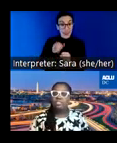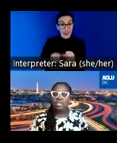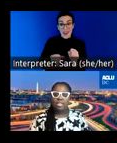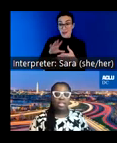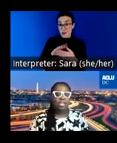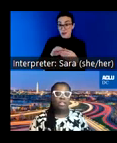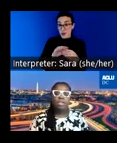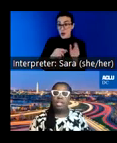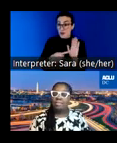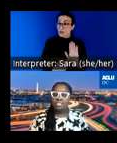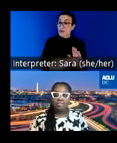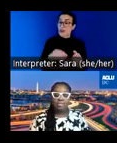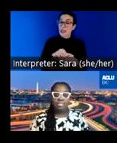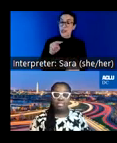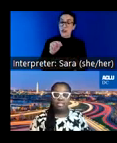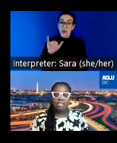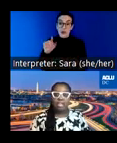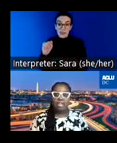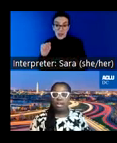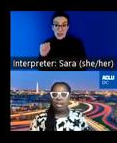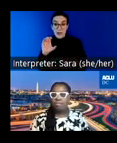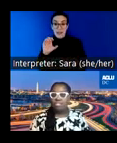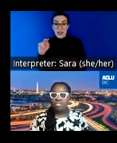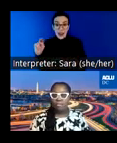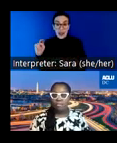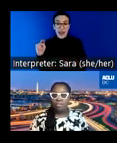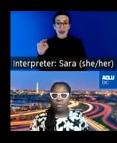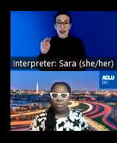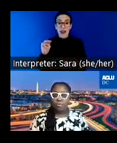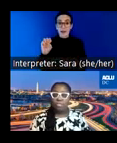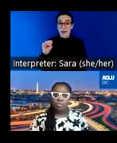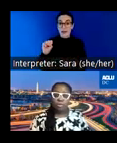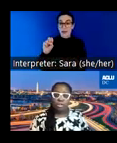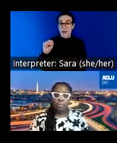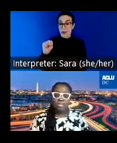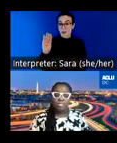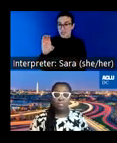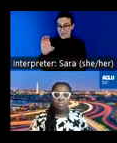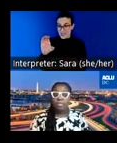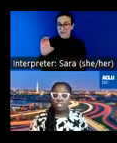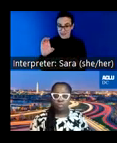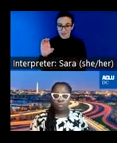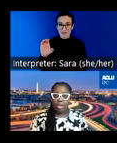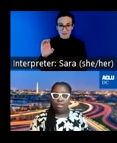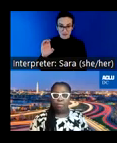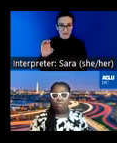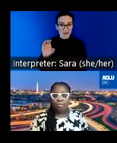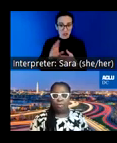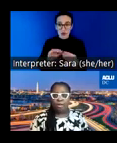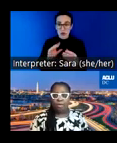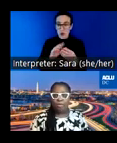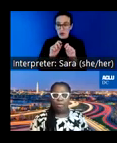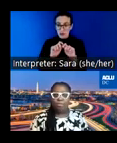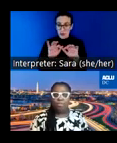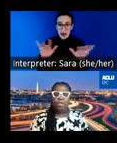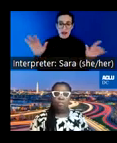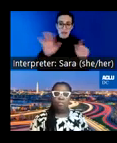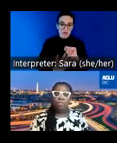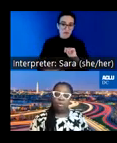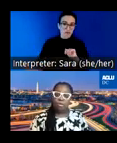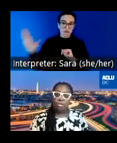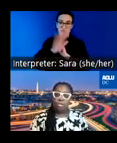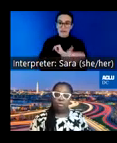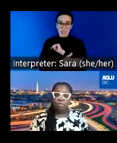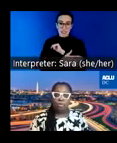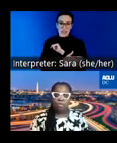Times, CNN, MSNBC, just to name a few. The story got picked up nationwide, and we're really proud of